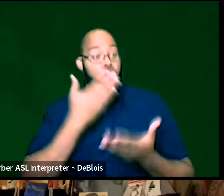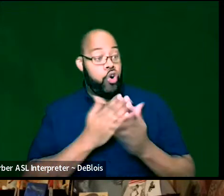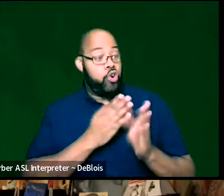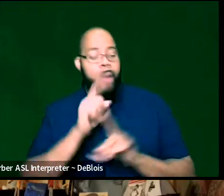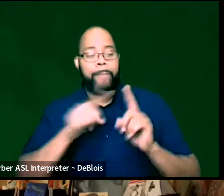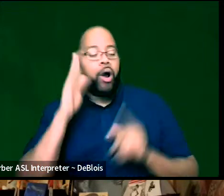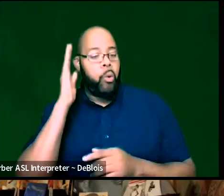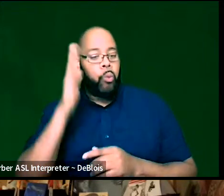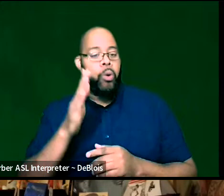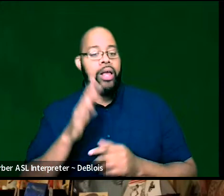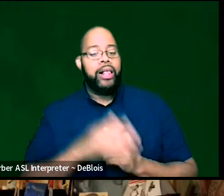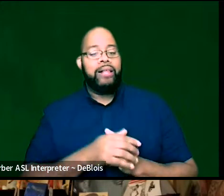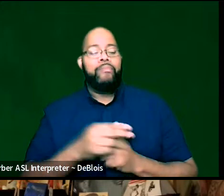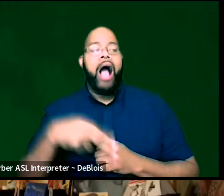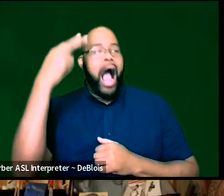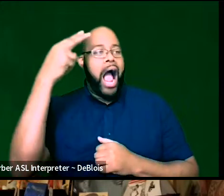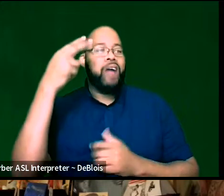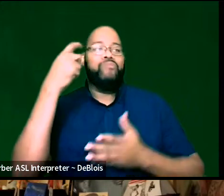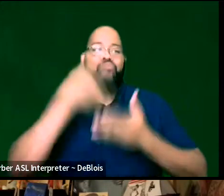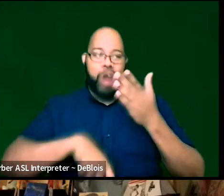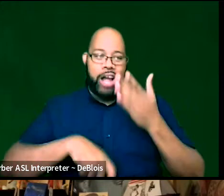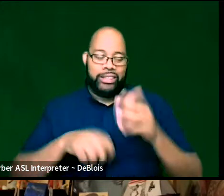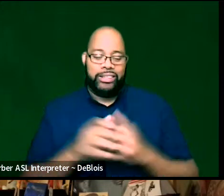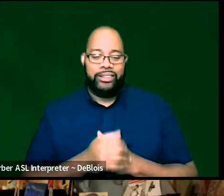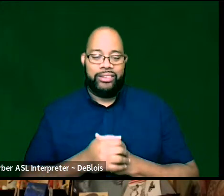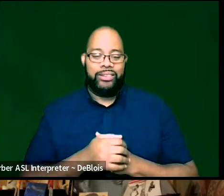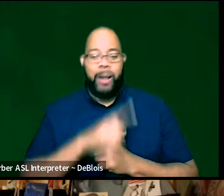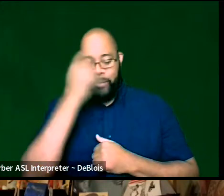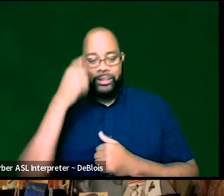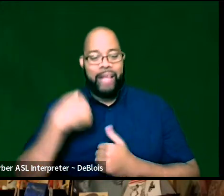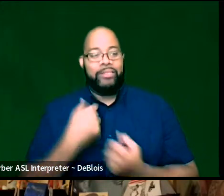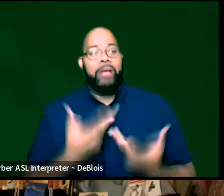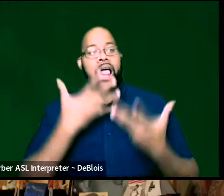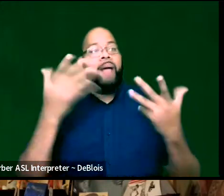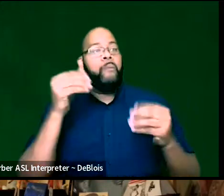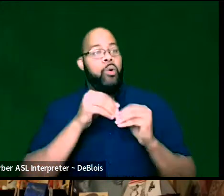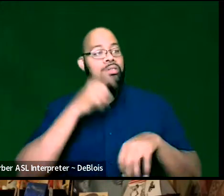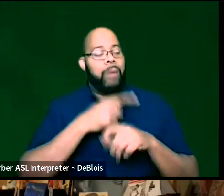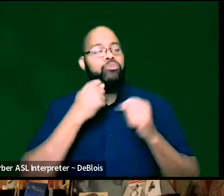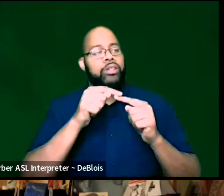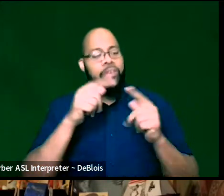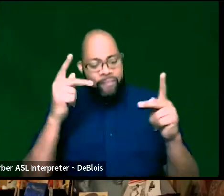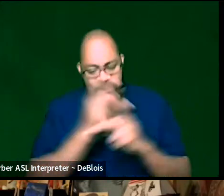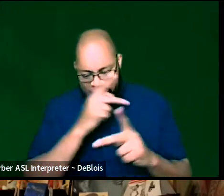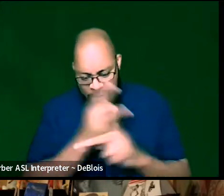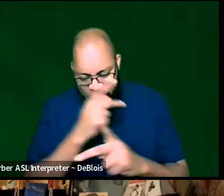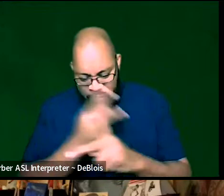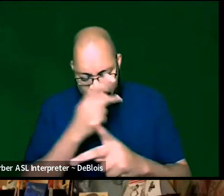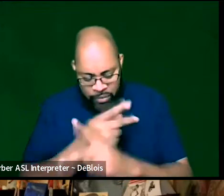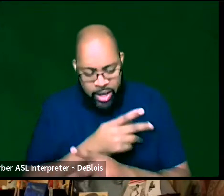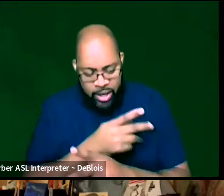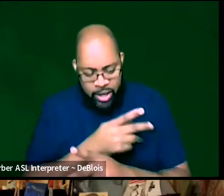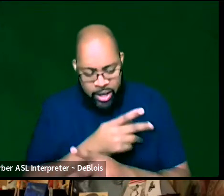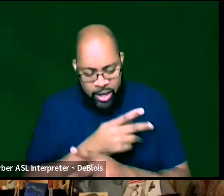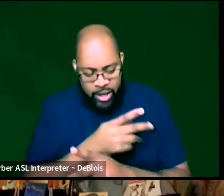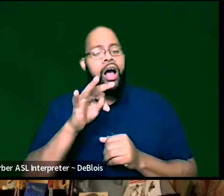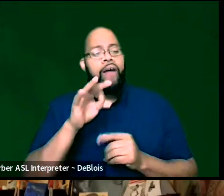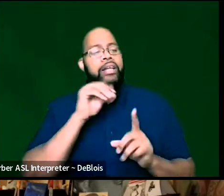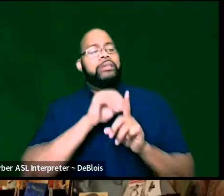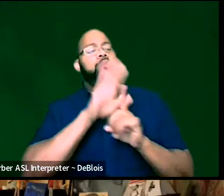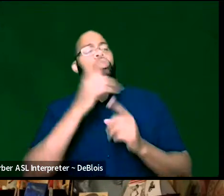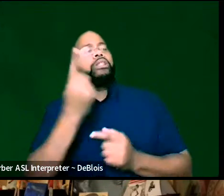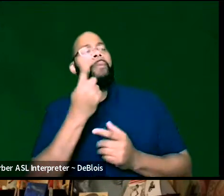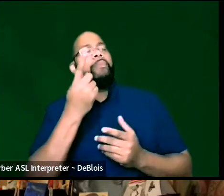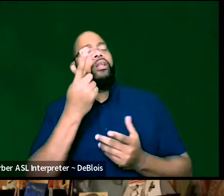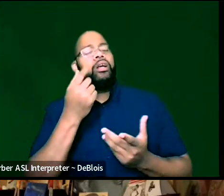it will be at a higher price tag because they're spending more time trying to figure it out as opposed to being exposed to